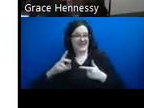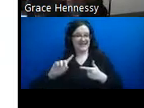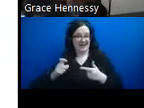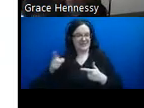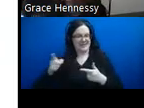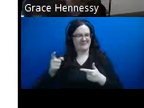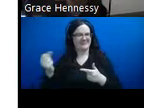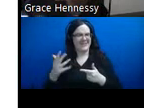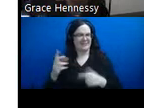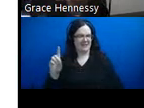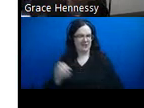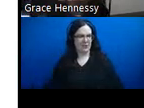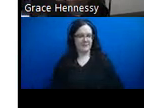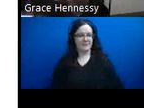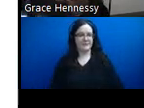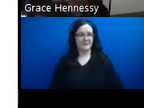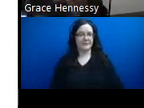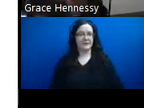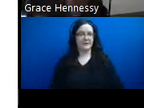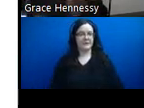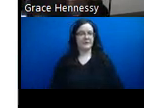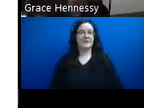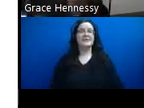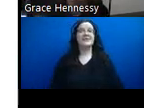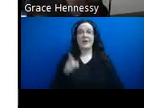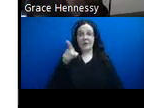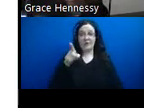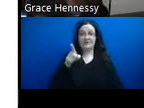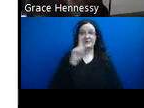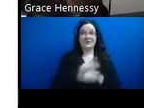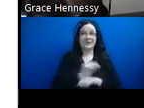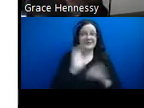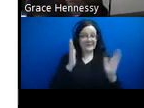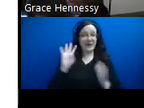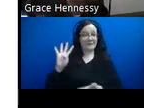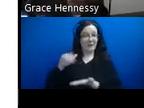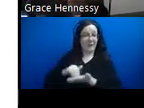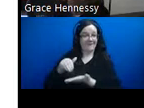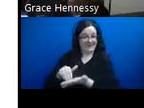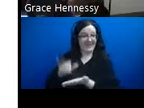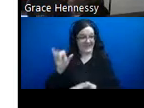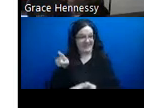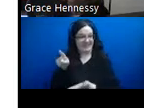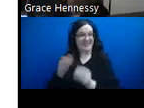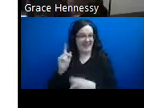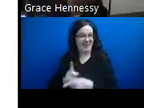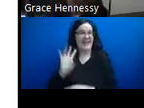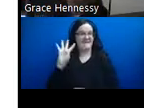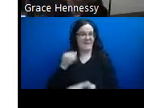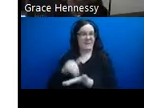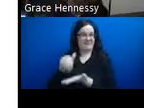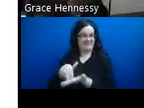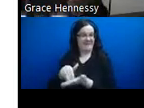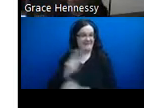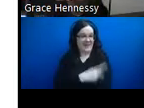disorder. And they compared them to, yes, it's not a typo, it's actually 4 million inpatients with a primary diagnosis of major